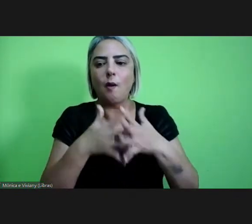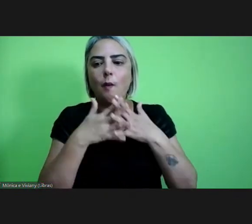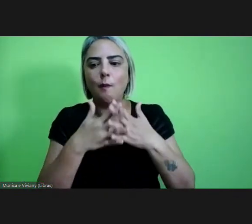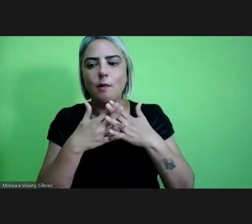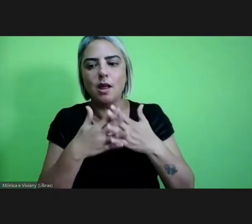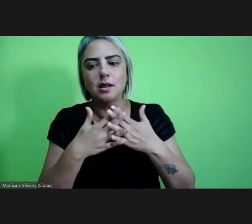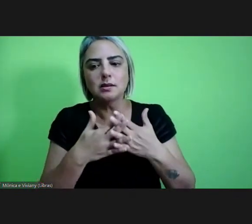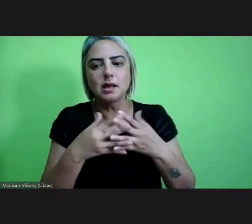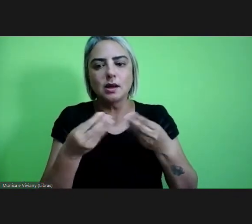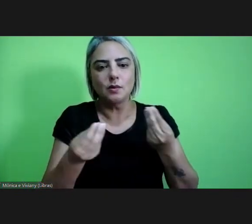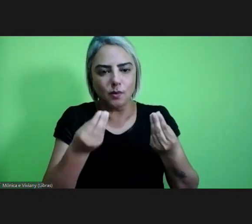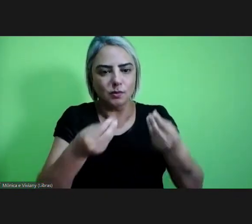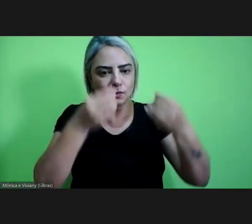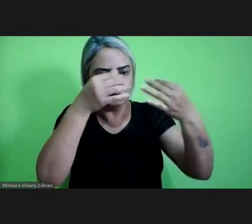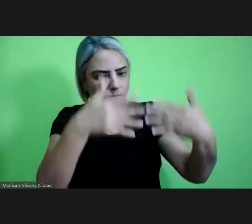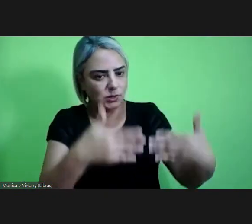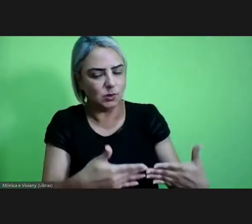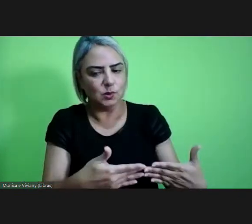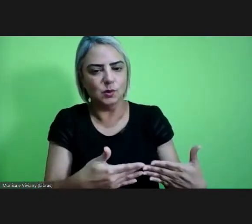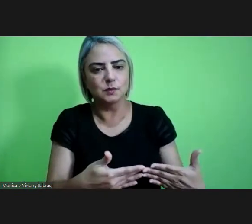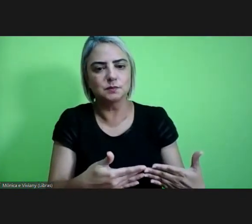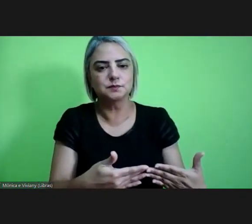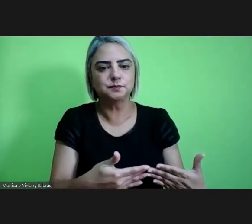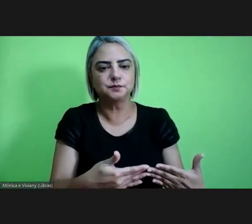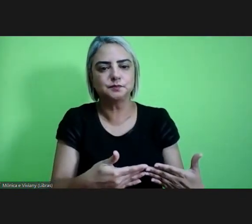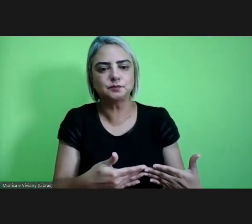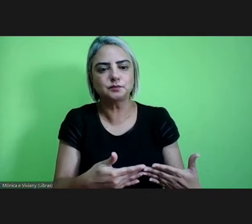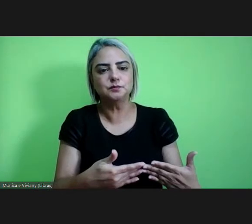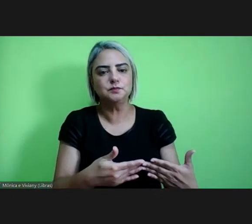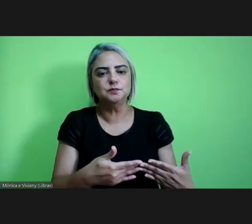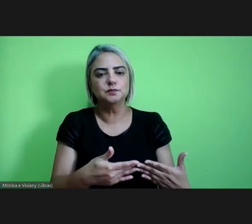the complexity, like we said before.